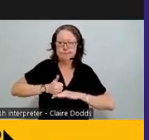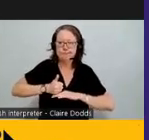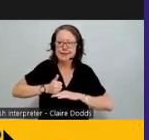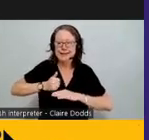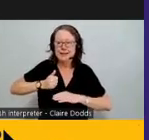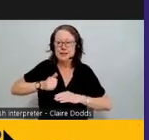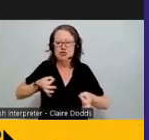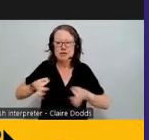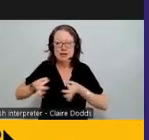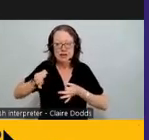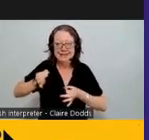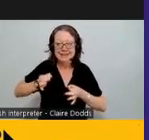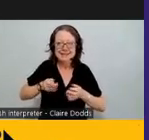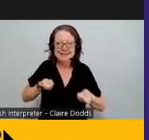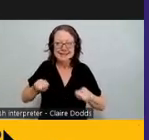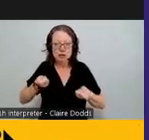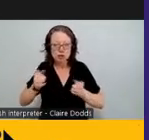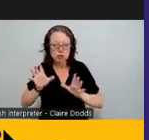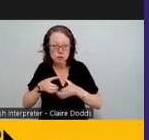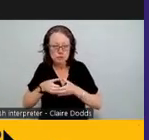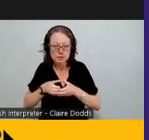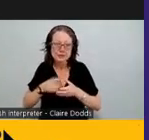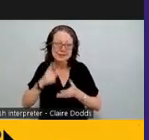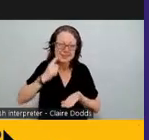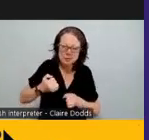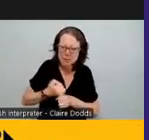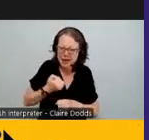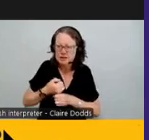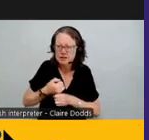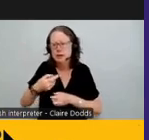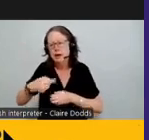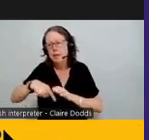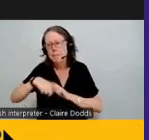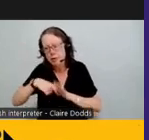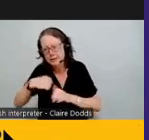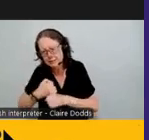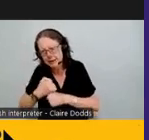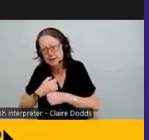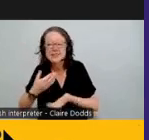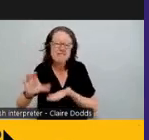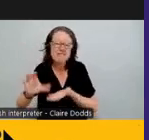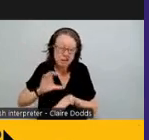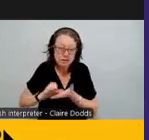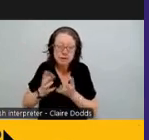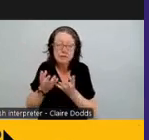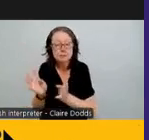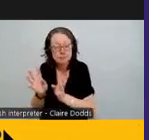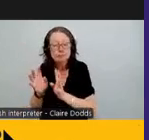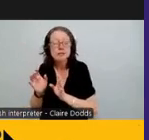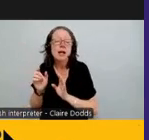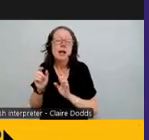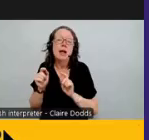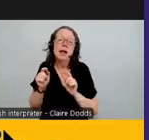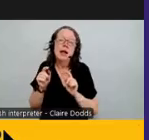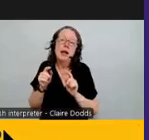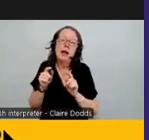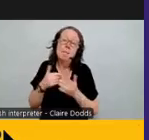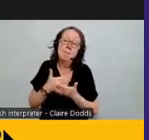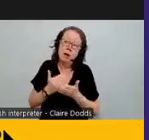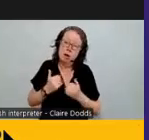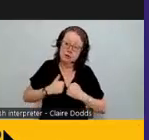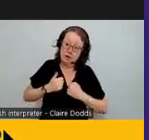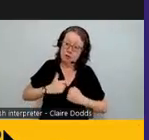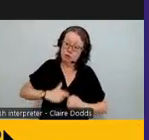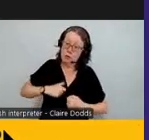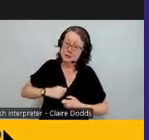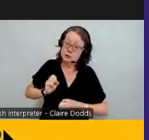policy makers, funders, and a lot of our role there is partly to report to them what we're doing, but also to make sure that we